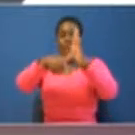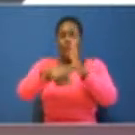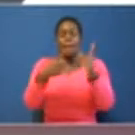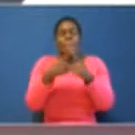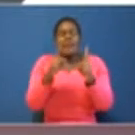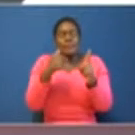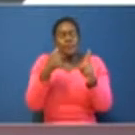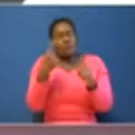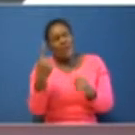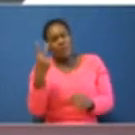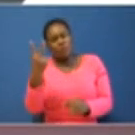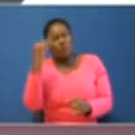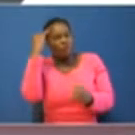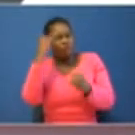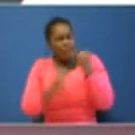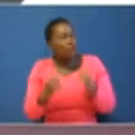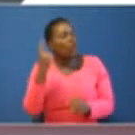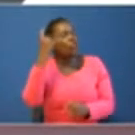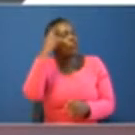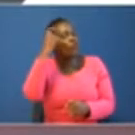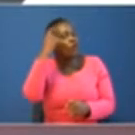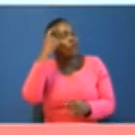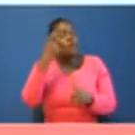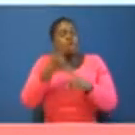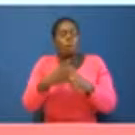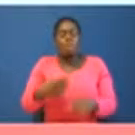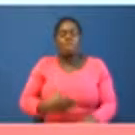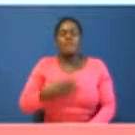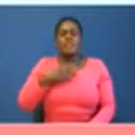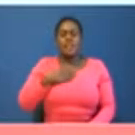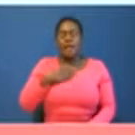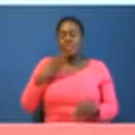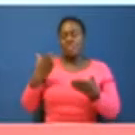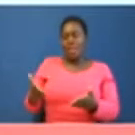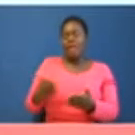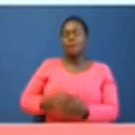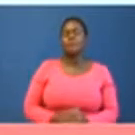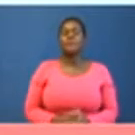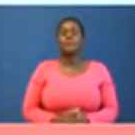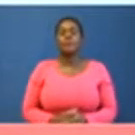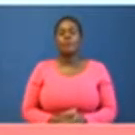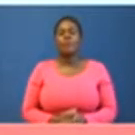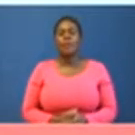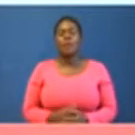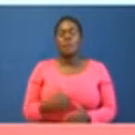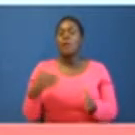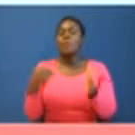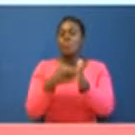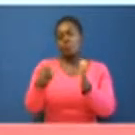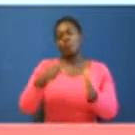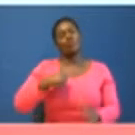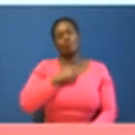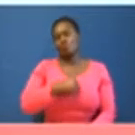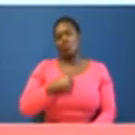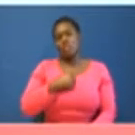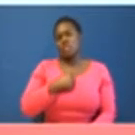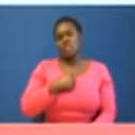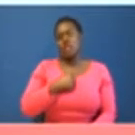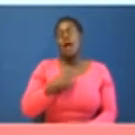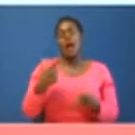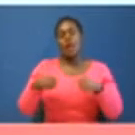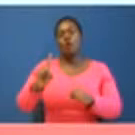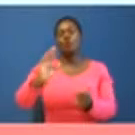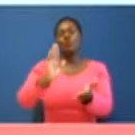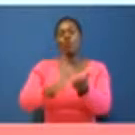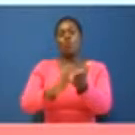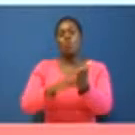uh but let me get one or two final thoughts from my uh guests who are here uh still with us profi and i interrupted you let me apologize once more and then allow you to